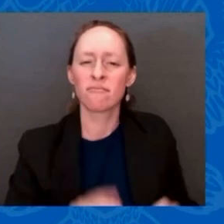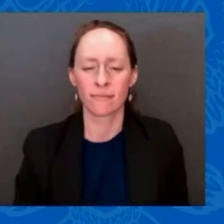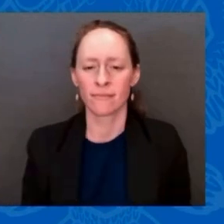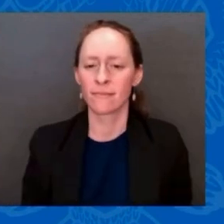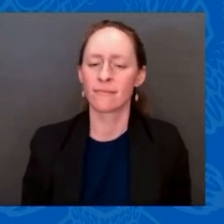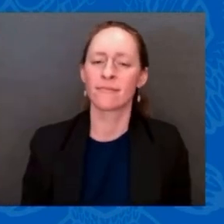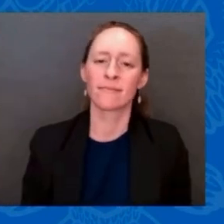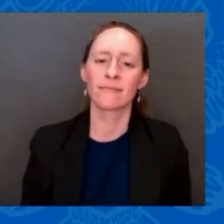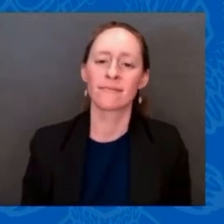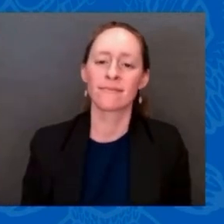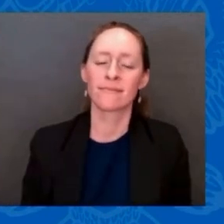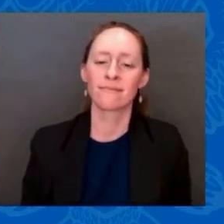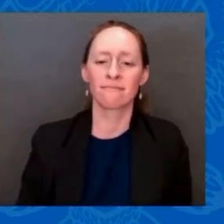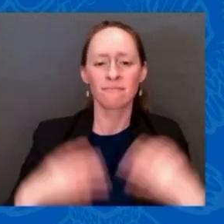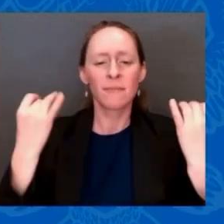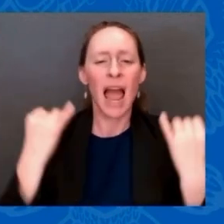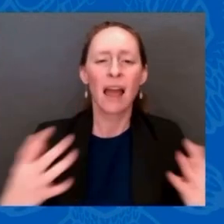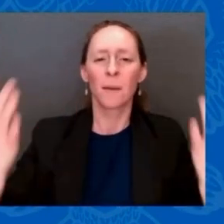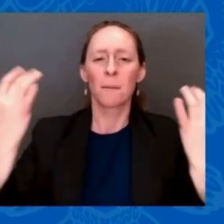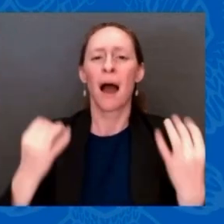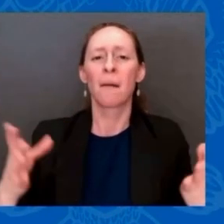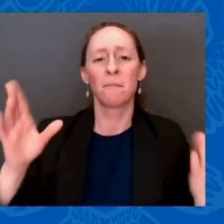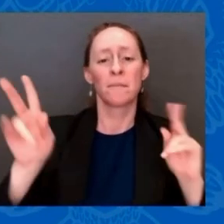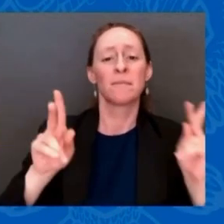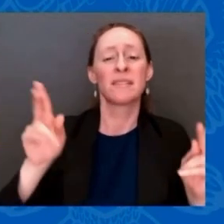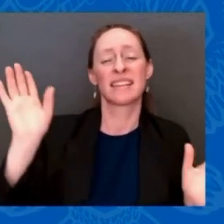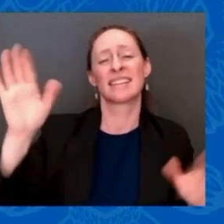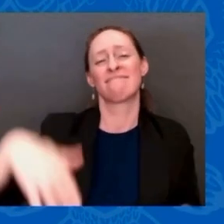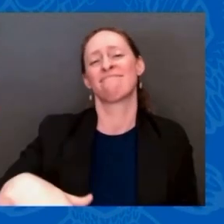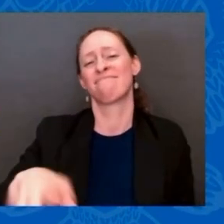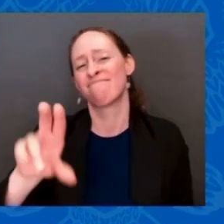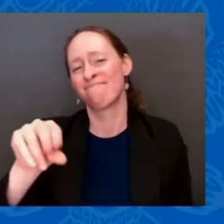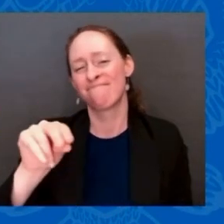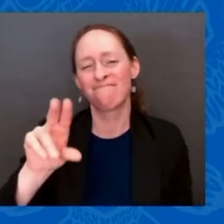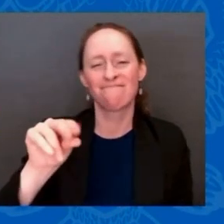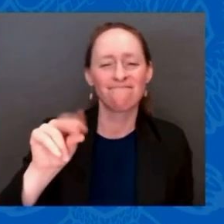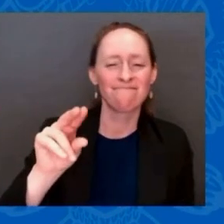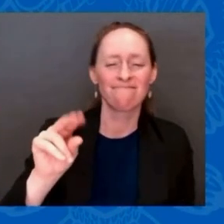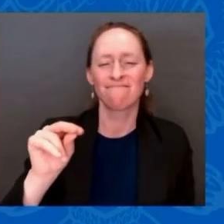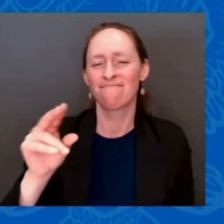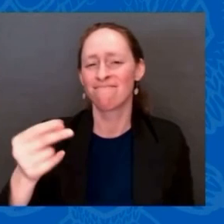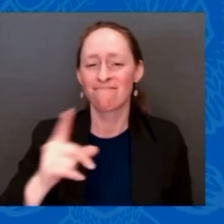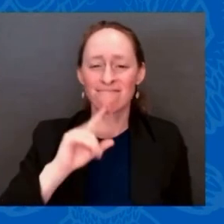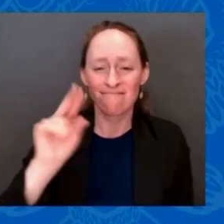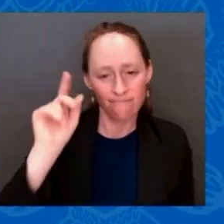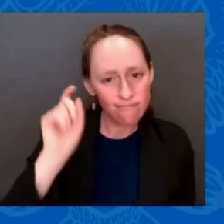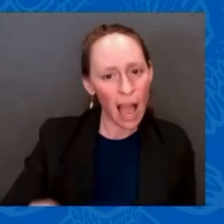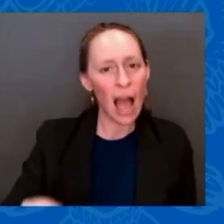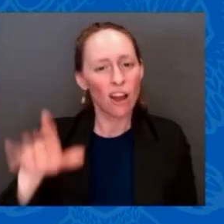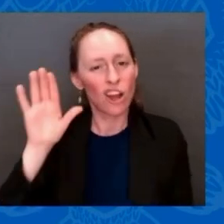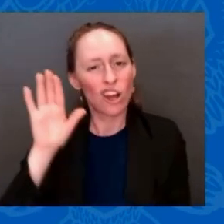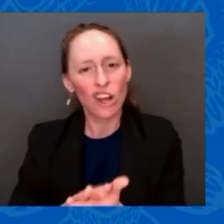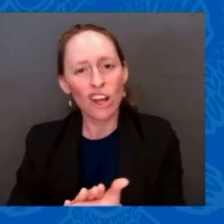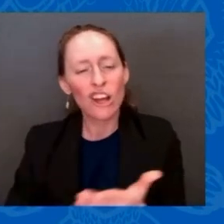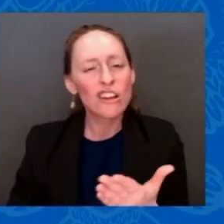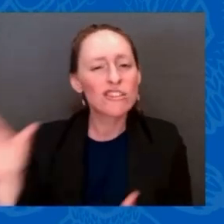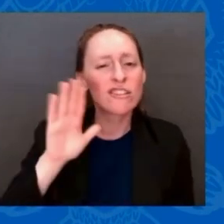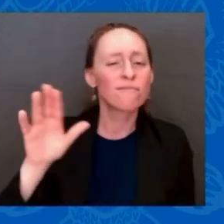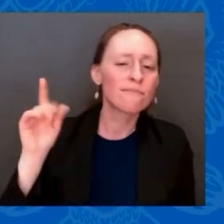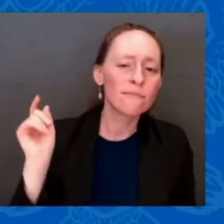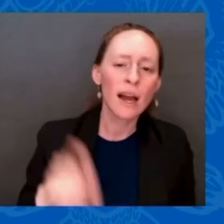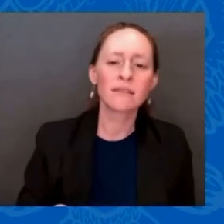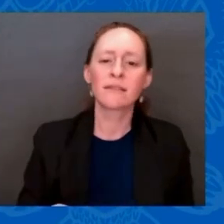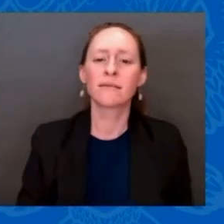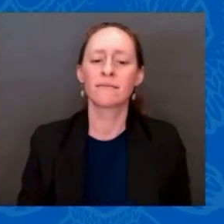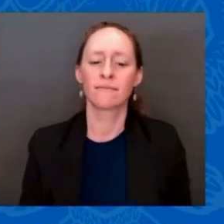degree. You can work at a teacher or work at a tech center. These new factories that are opening, these fabs that are